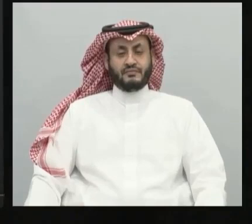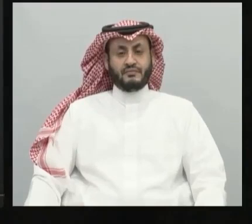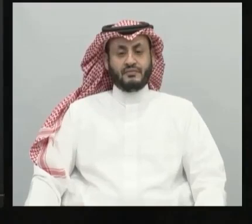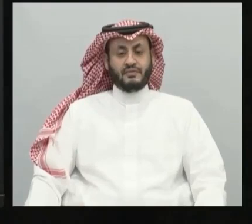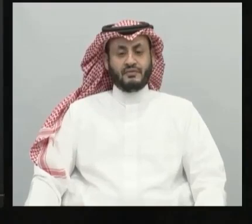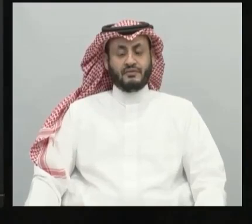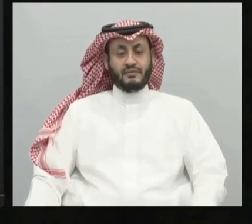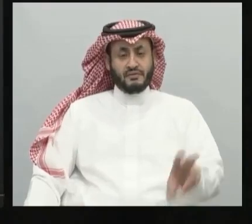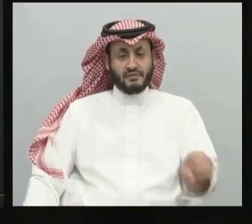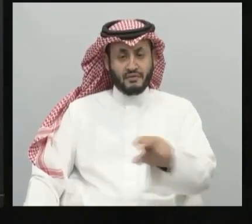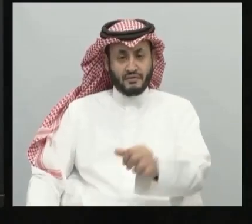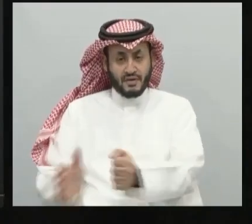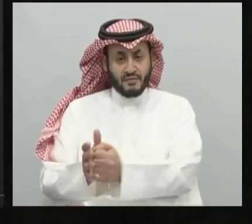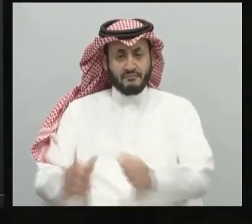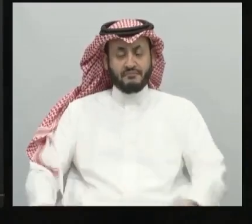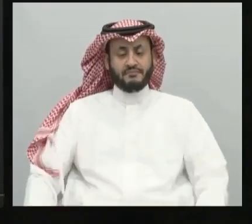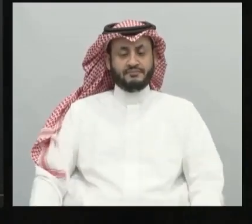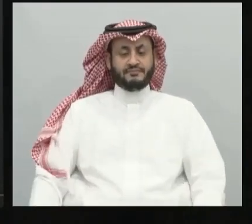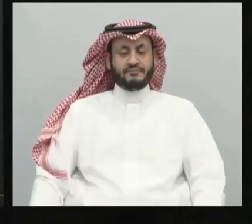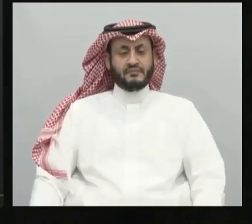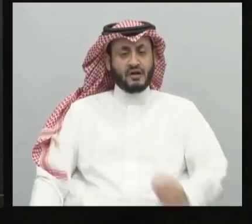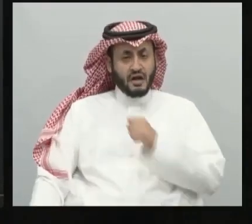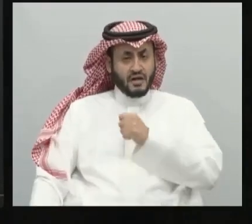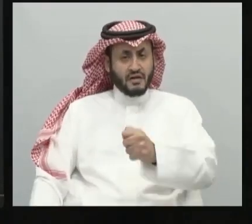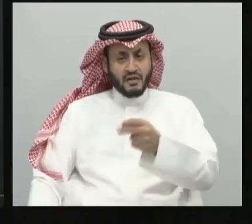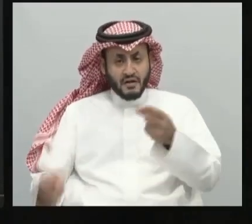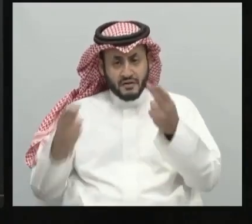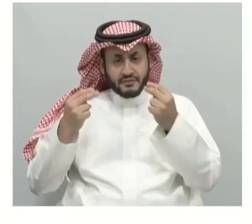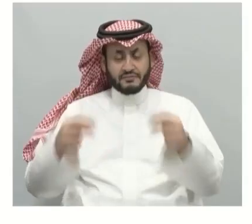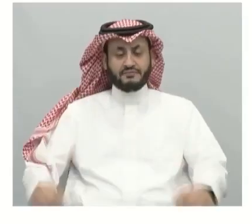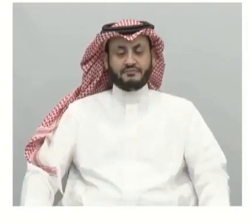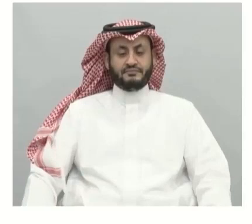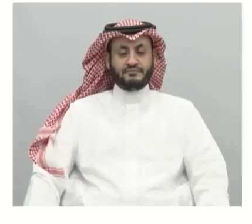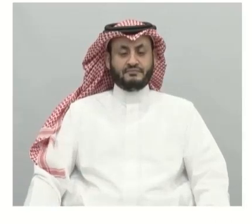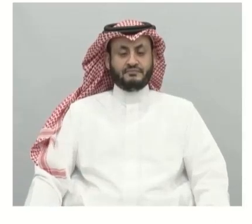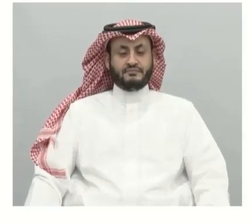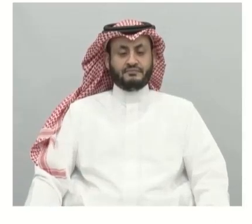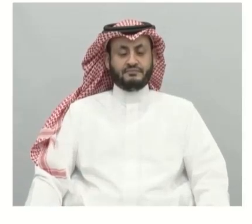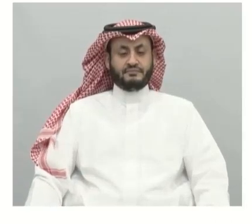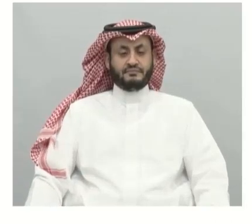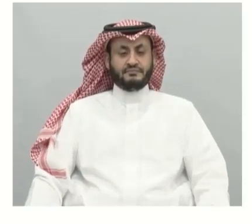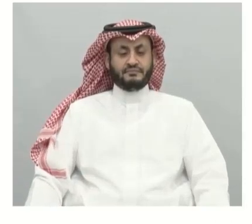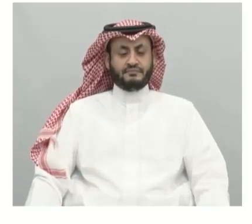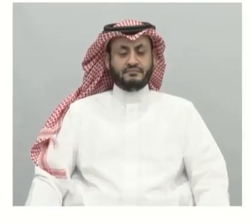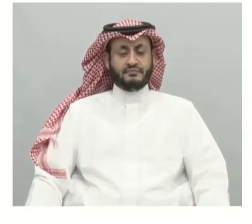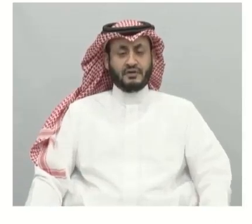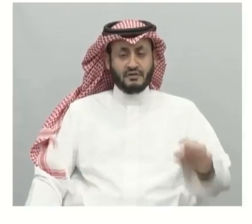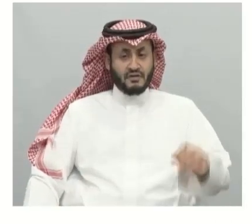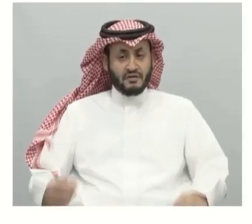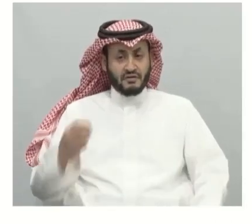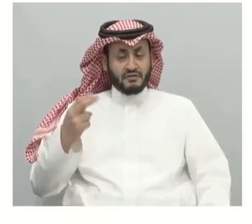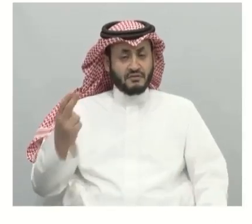New York. Let's listen and see what is the conversation is about. Here are John and Paul, so you're